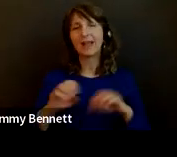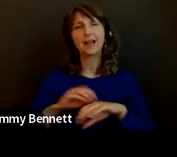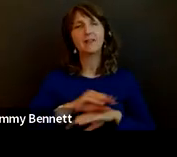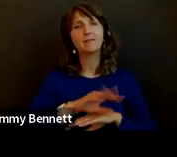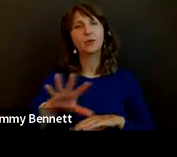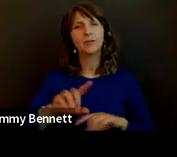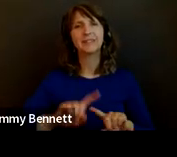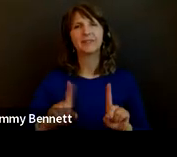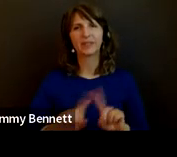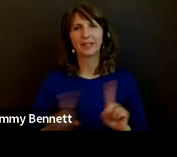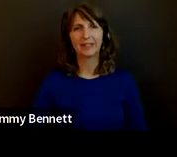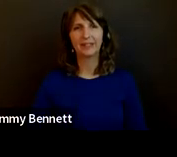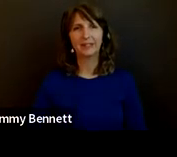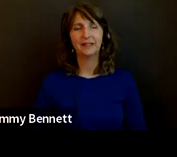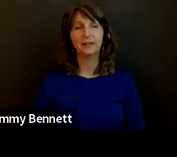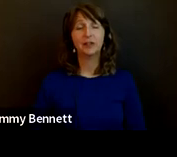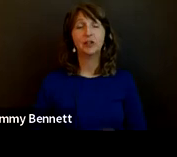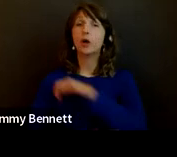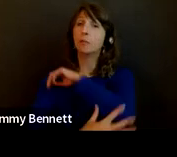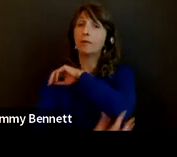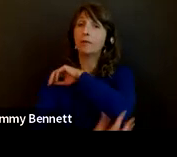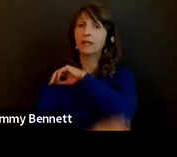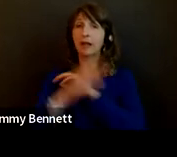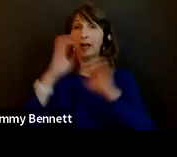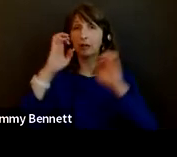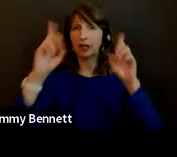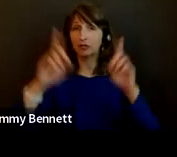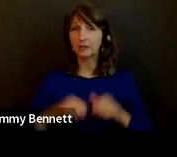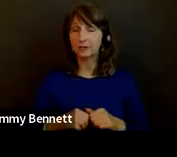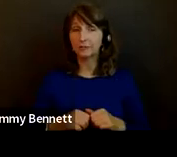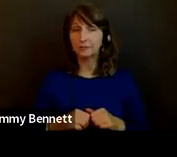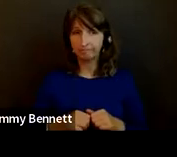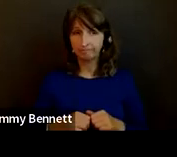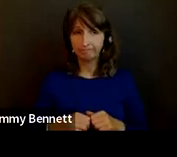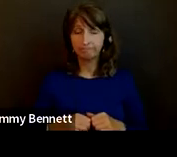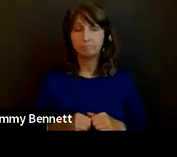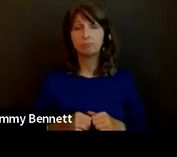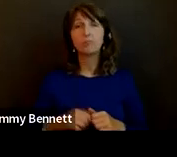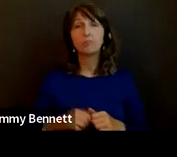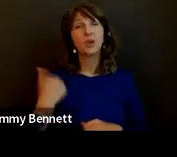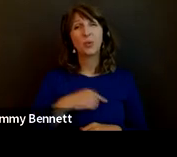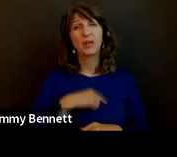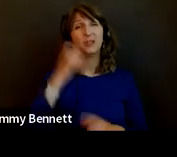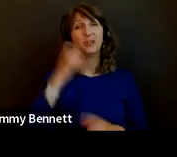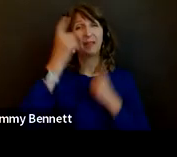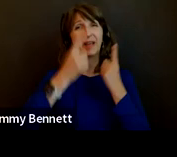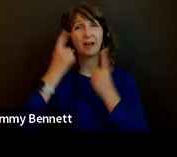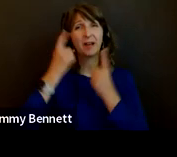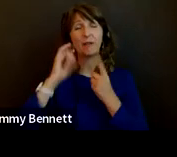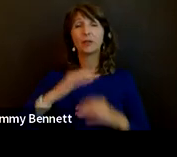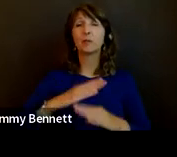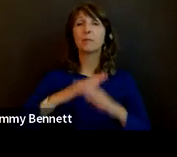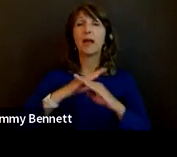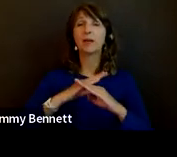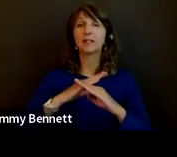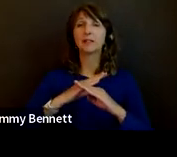All right, poverty and education. What are those barriers to service that we should really take a look at? Well,